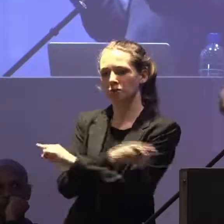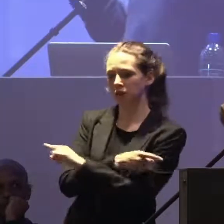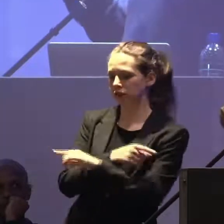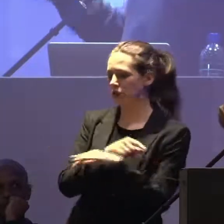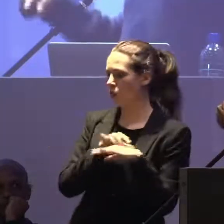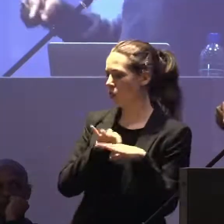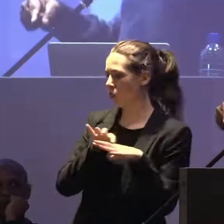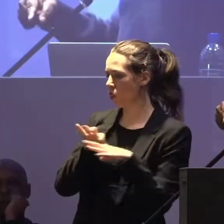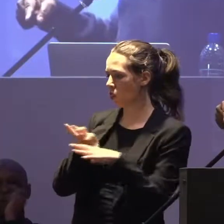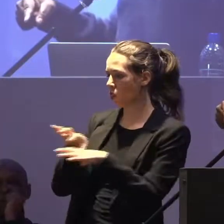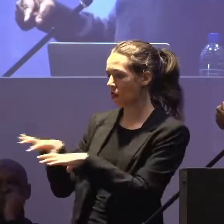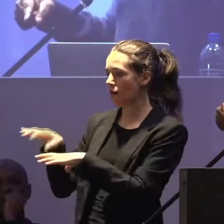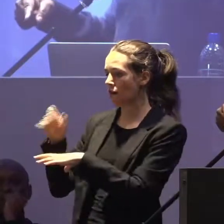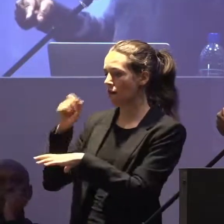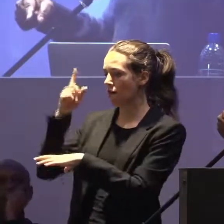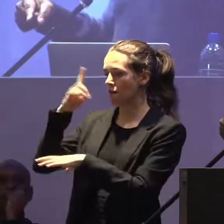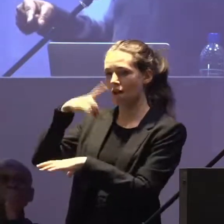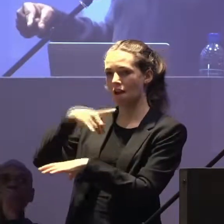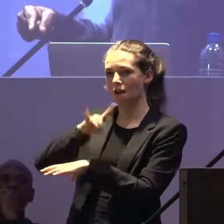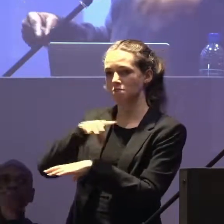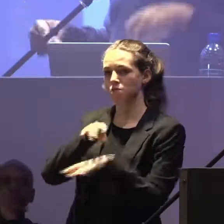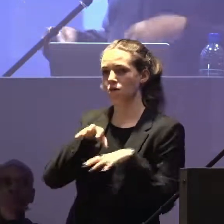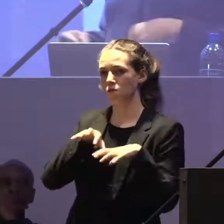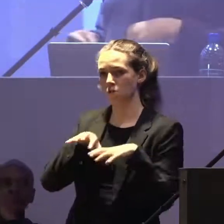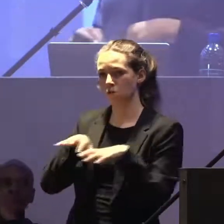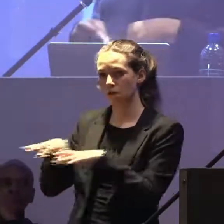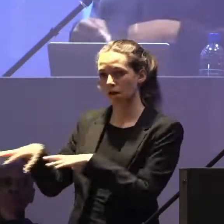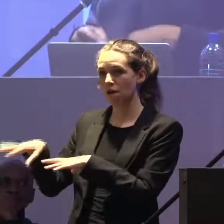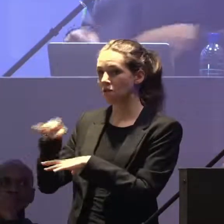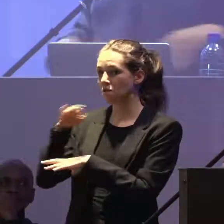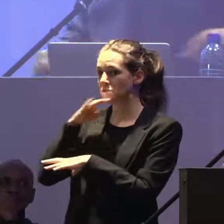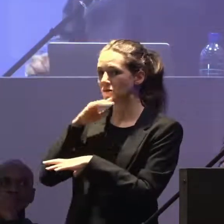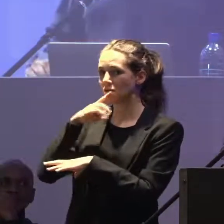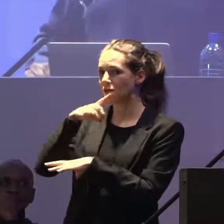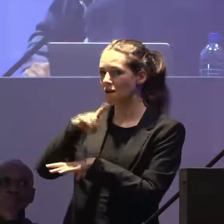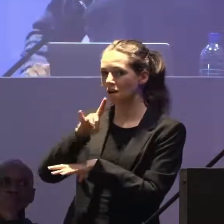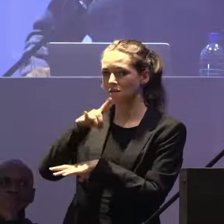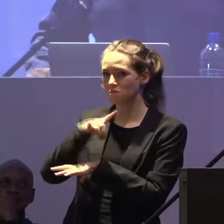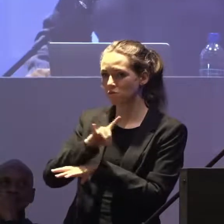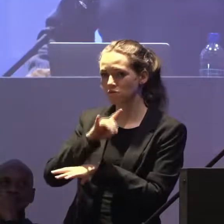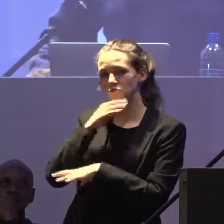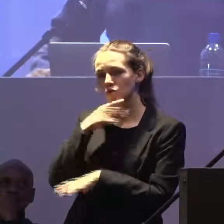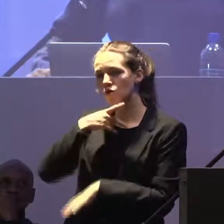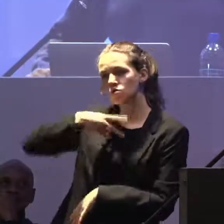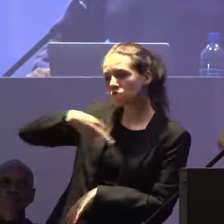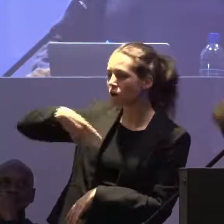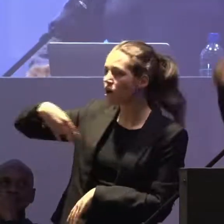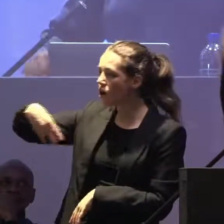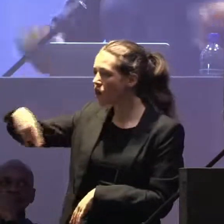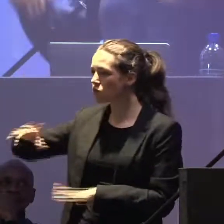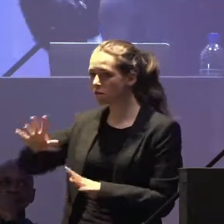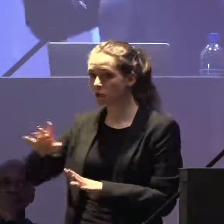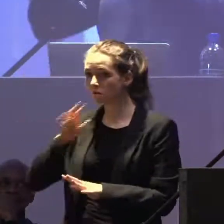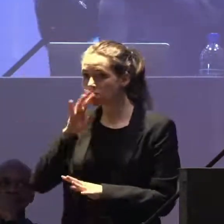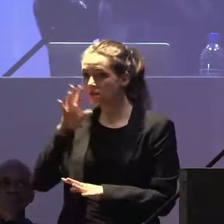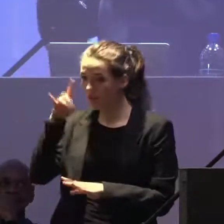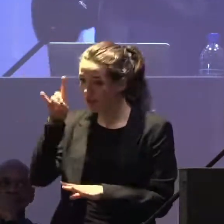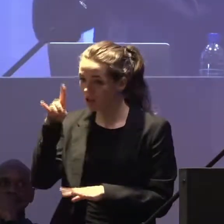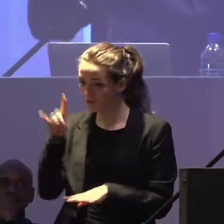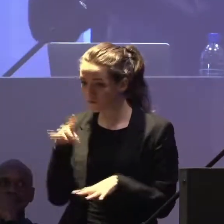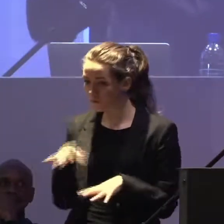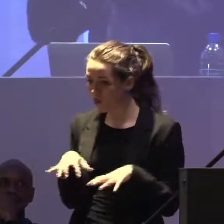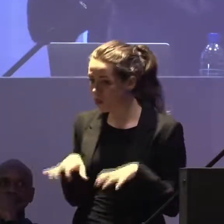if you understand migration of animals, it's not animals taking a stroll, it's animals running.